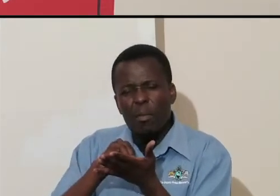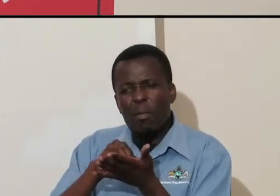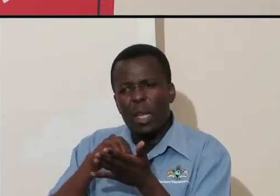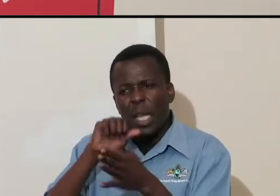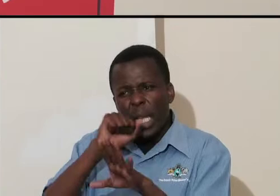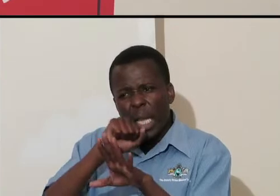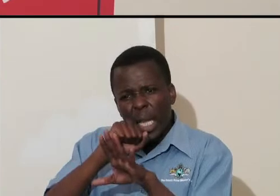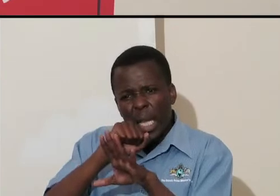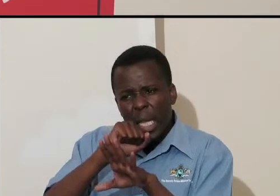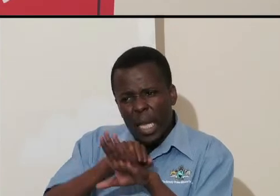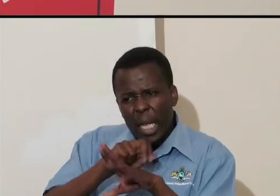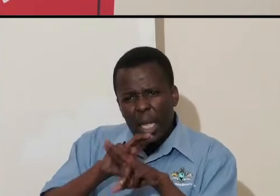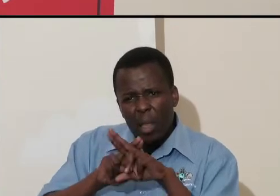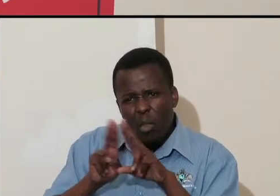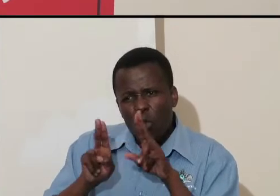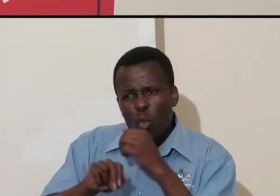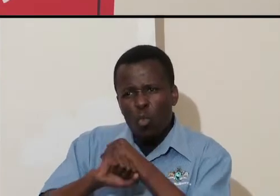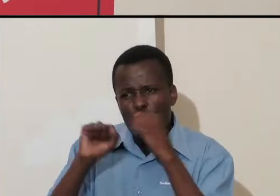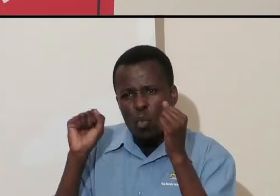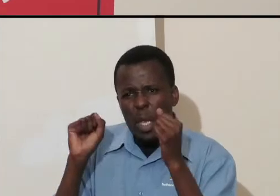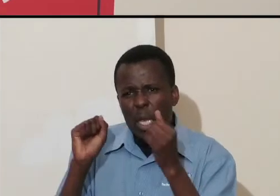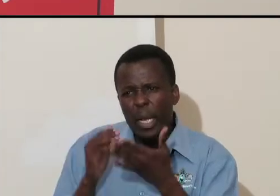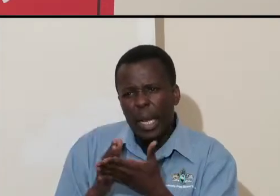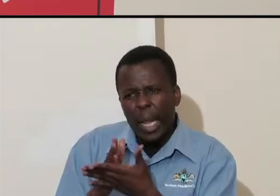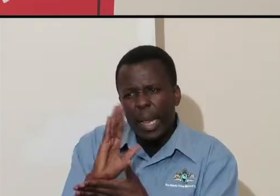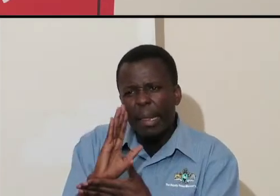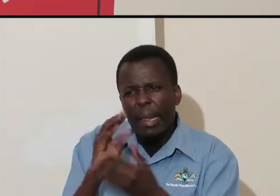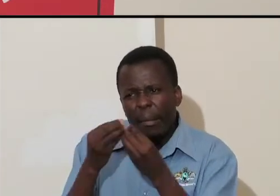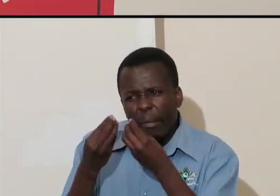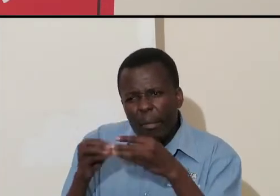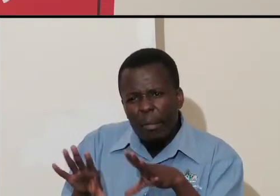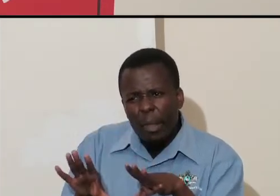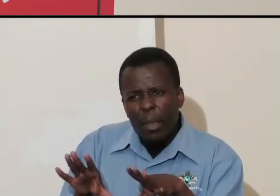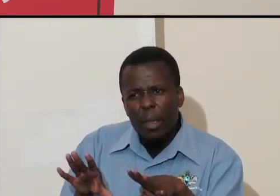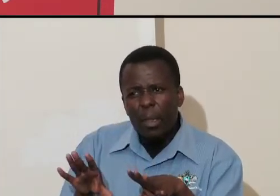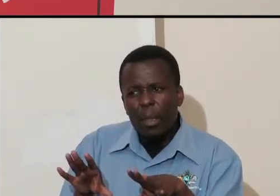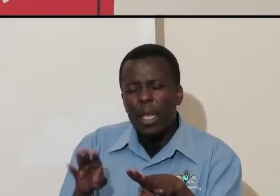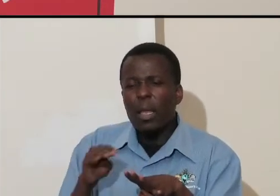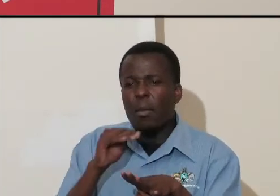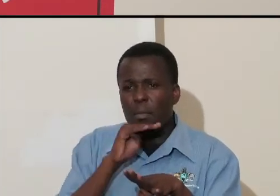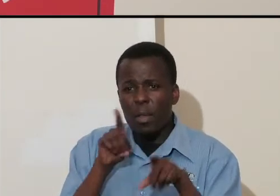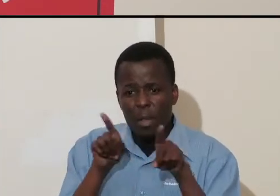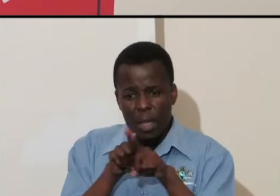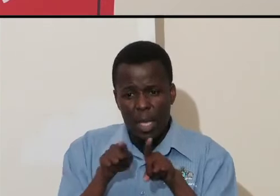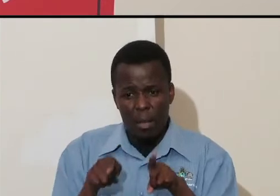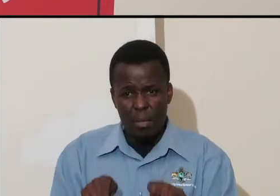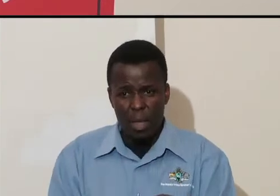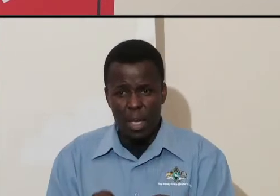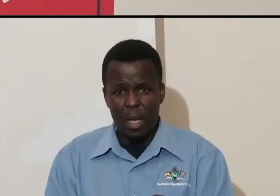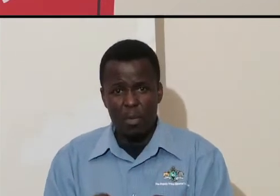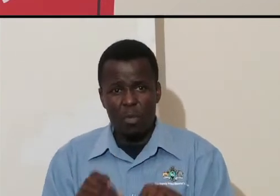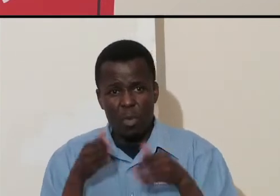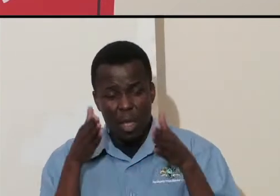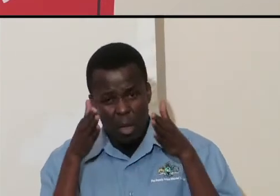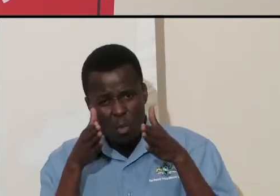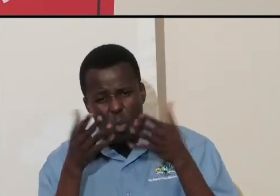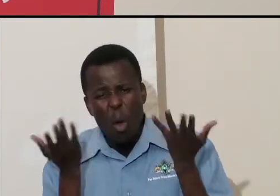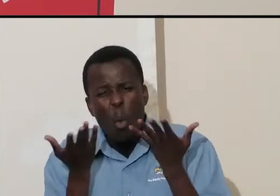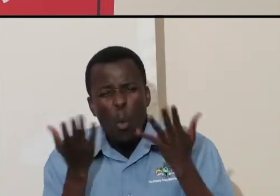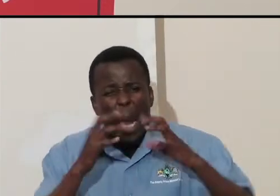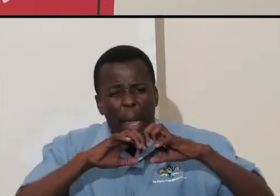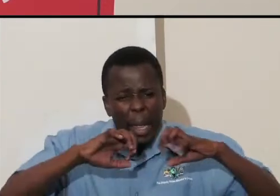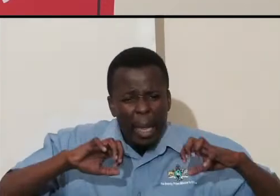limited access to these services. This is what now we're looking at in terms of closing those